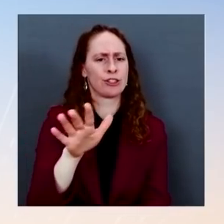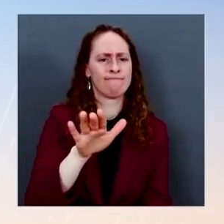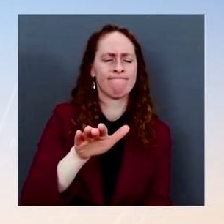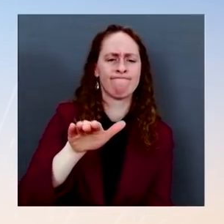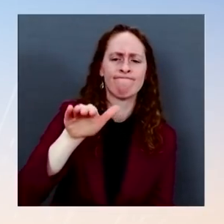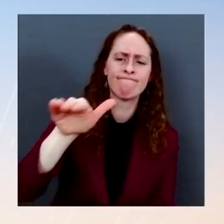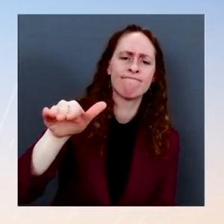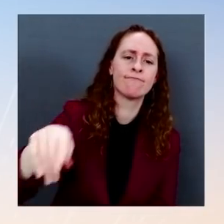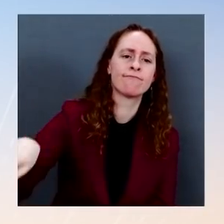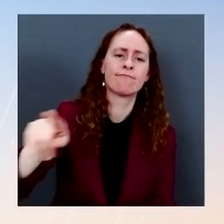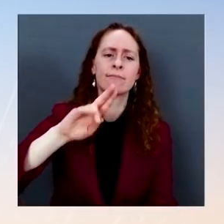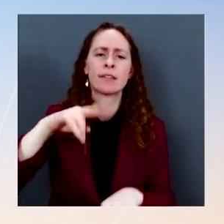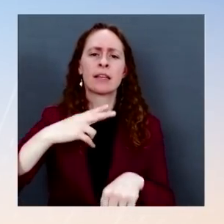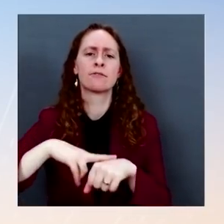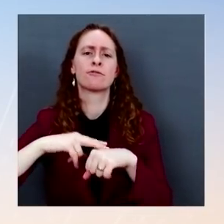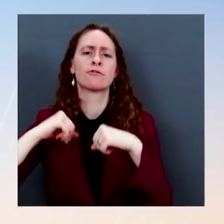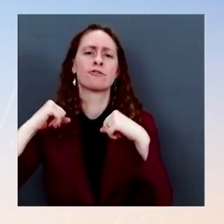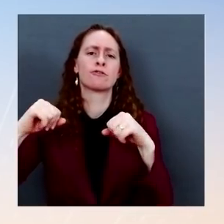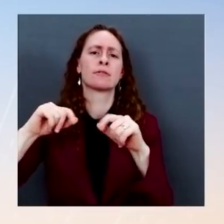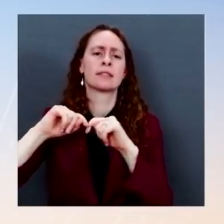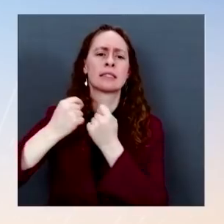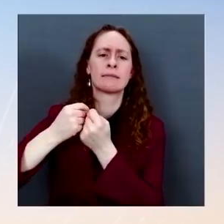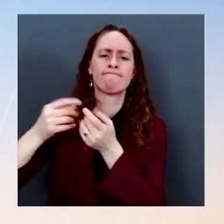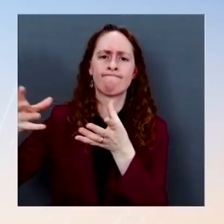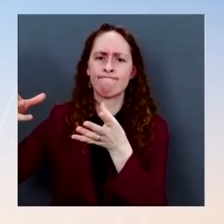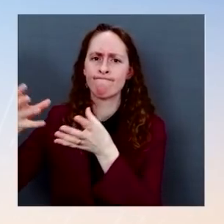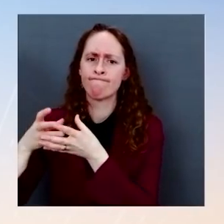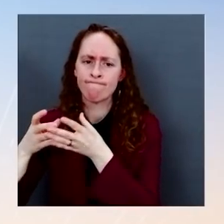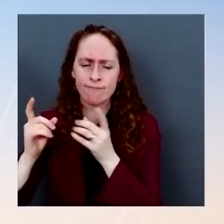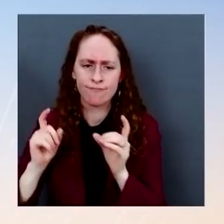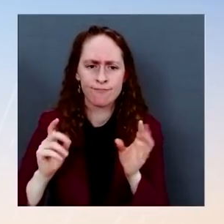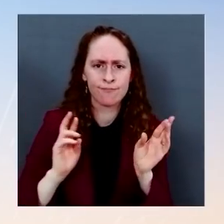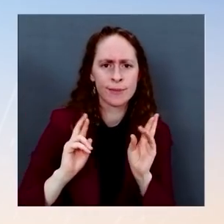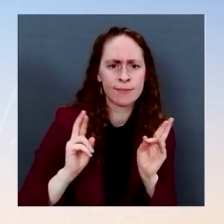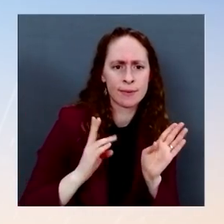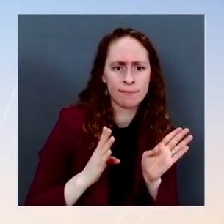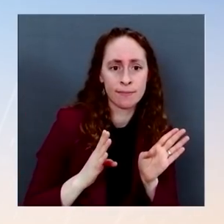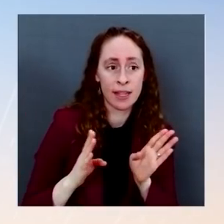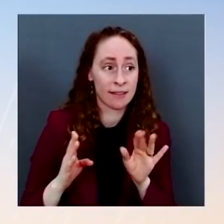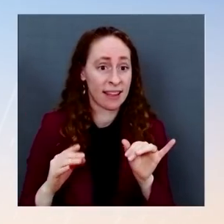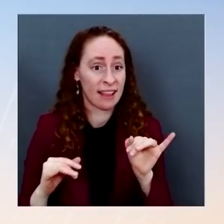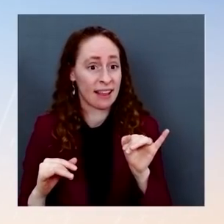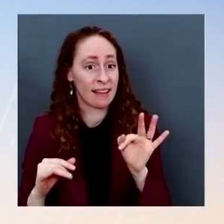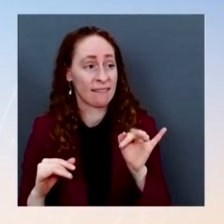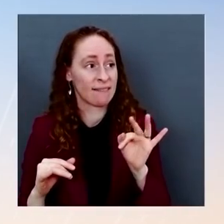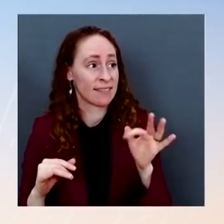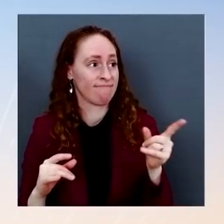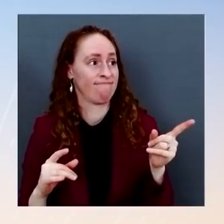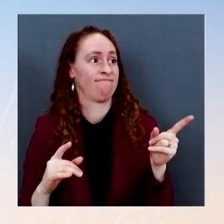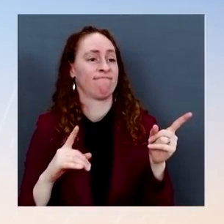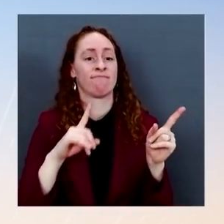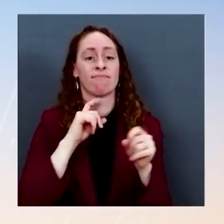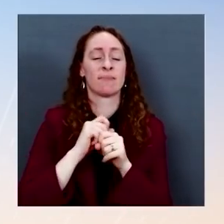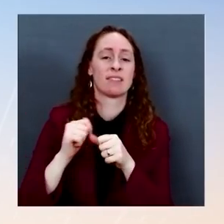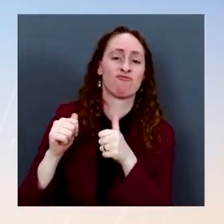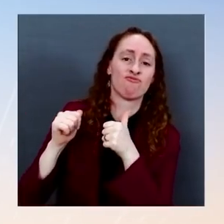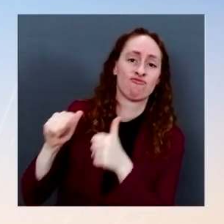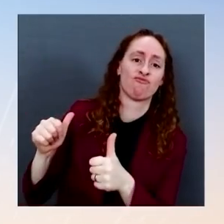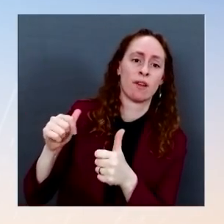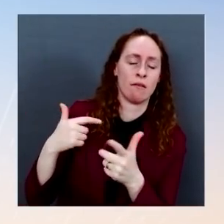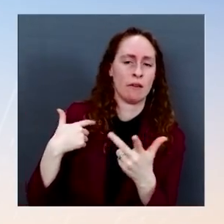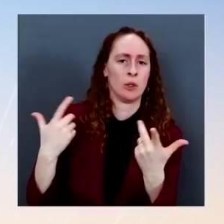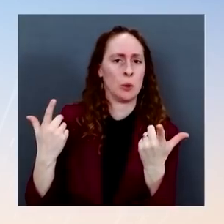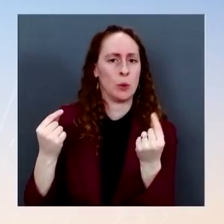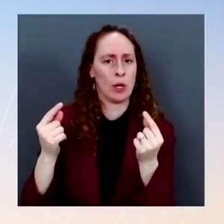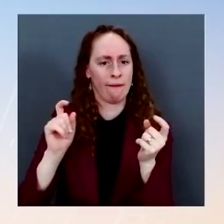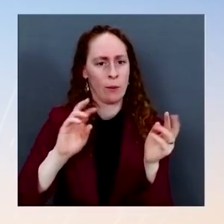ongoing, including in consultation with a range of partners around the world. In terms of what next steps it looks like, I don't think I have anything at this point to preview for you. Go